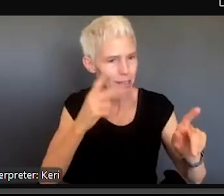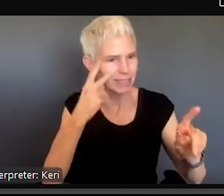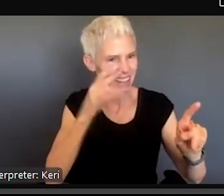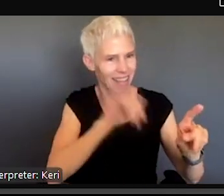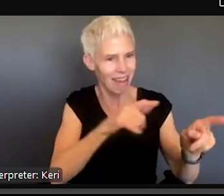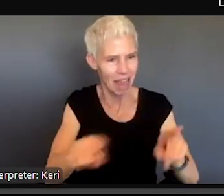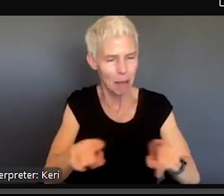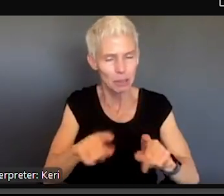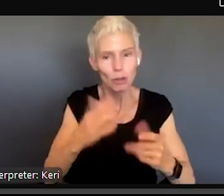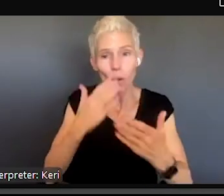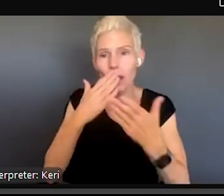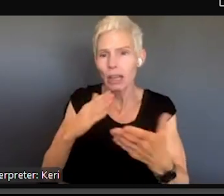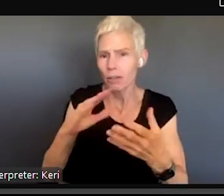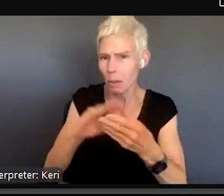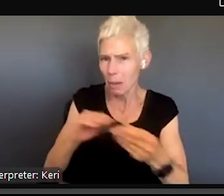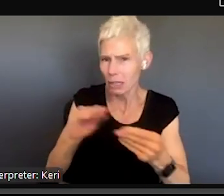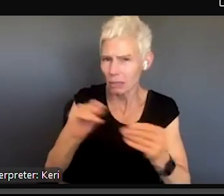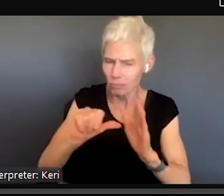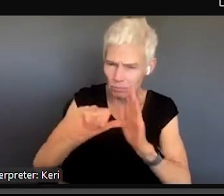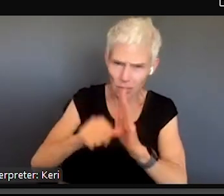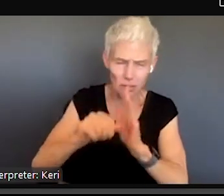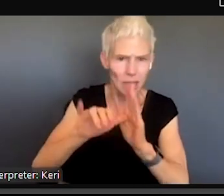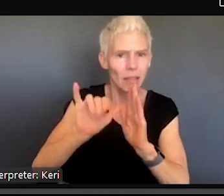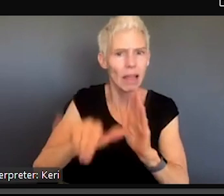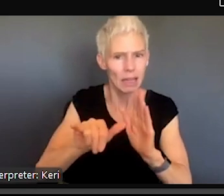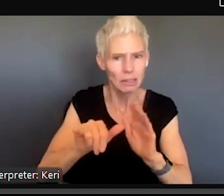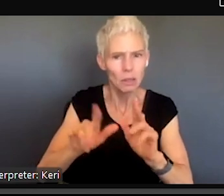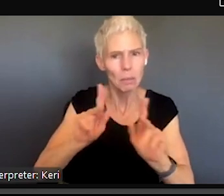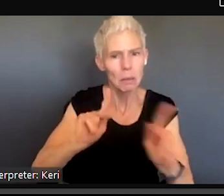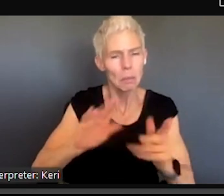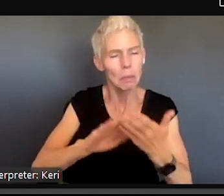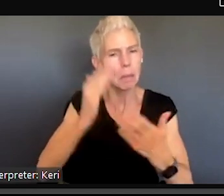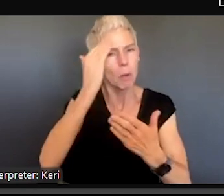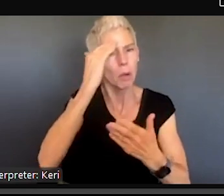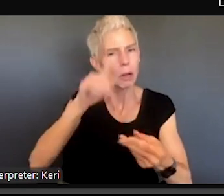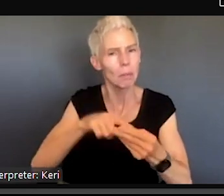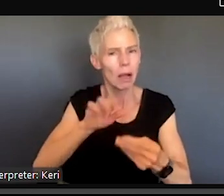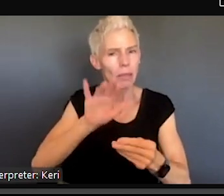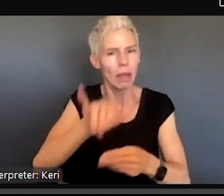so much for raising that and for highlighting that. I appreciate it.